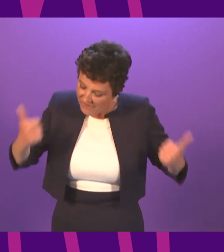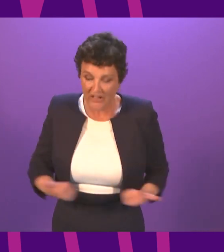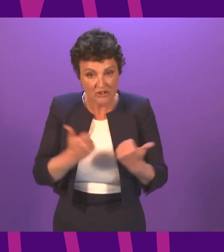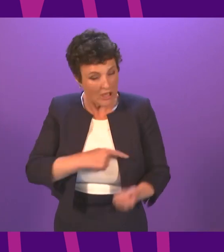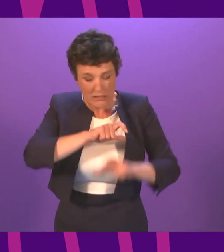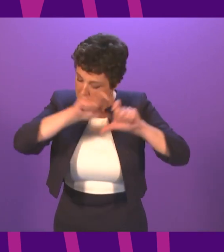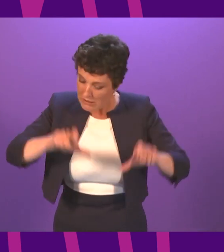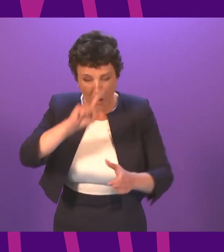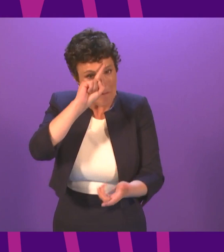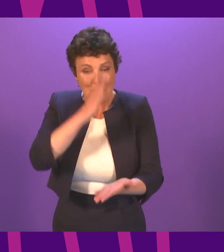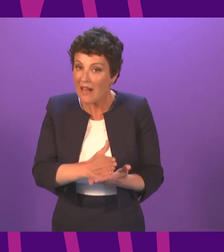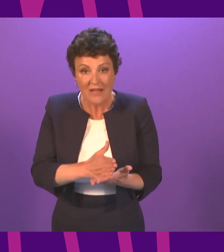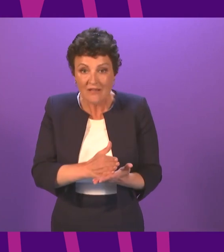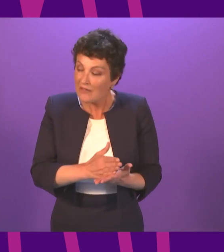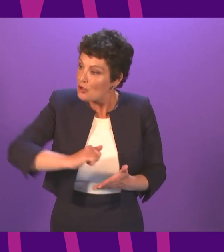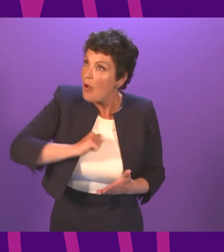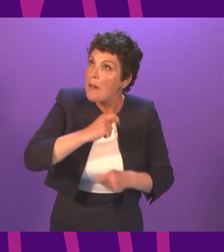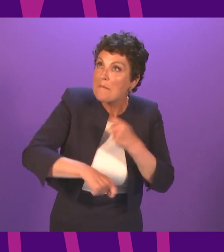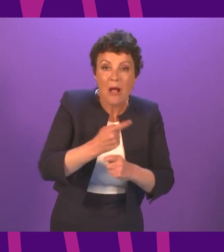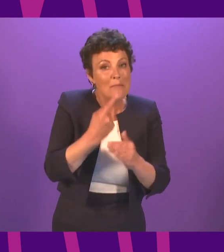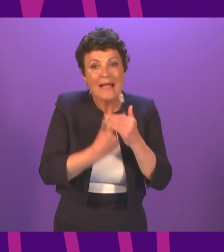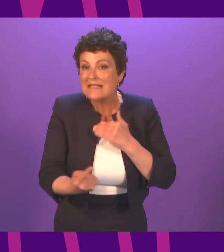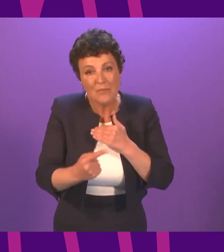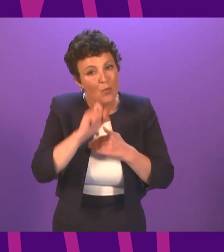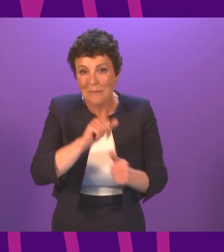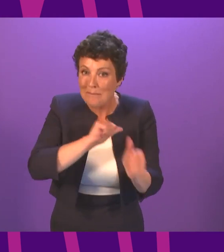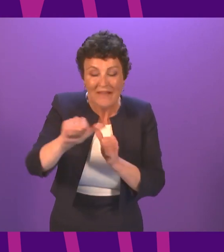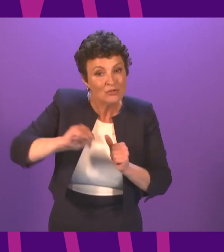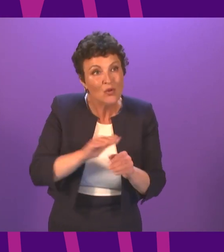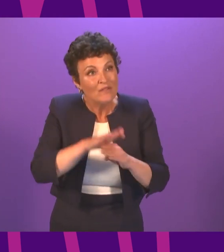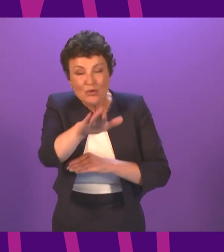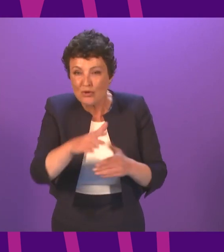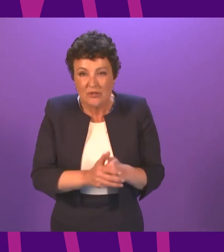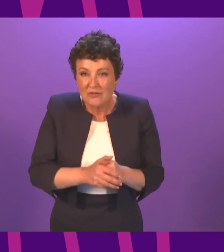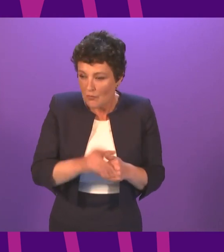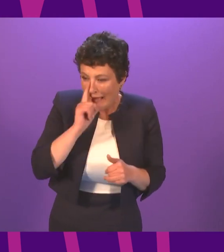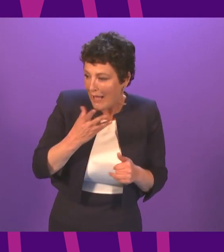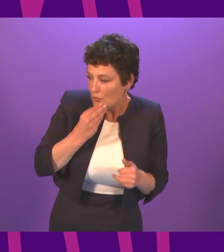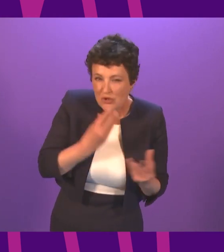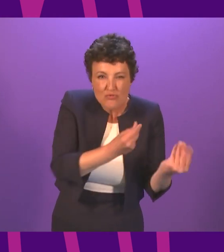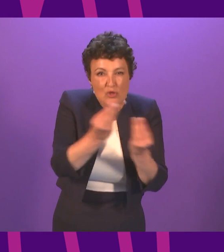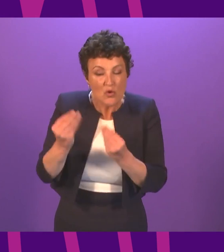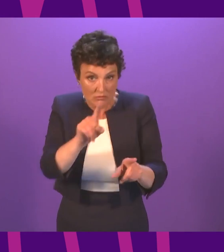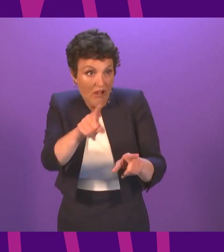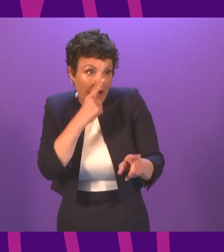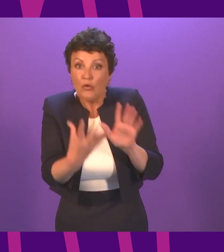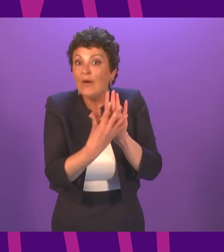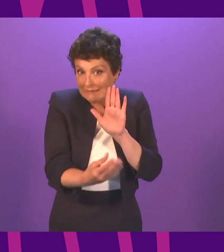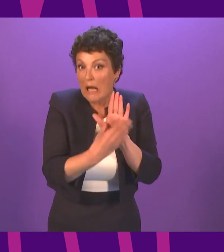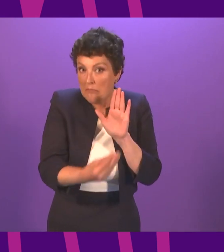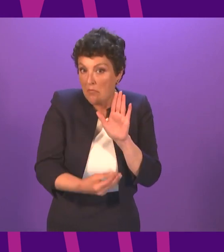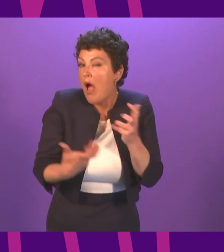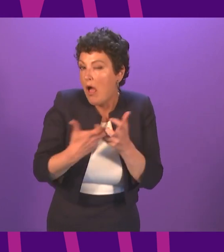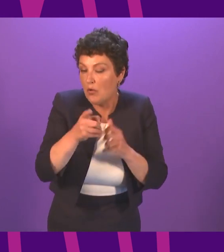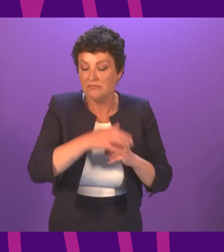chance of making the most of our vast talents and resources. There are so many ways in which that matters. We were reminded of just one of them last